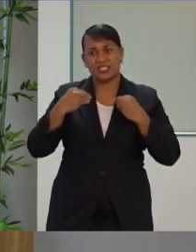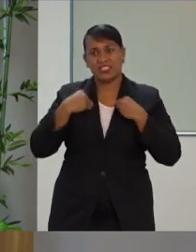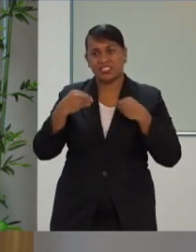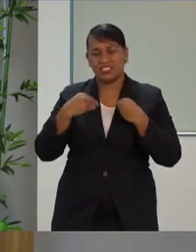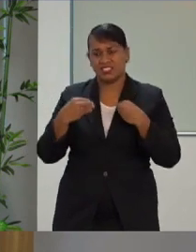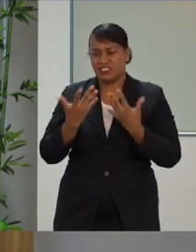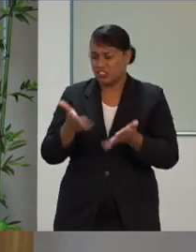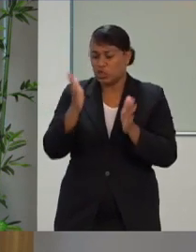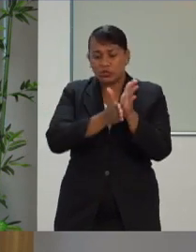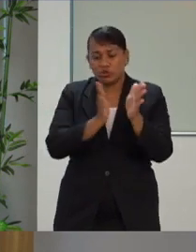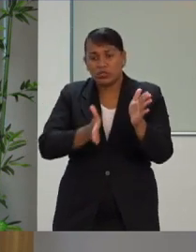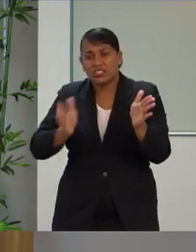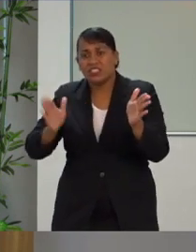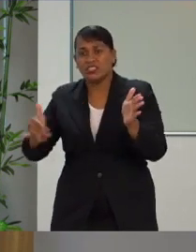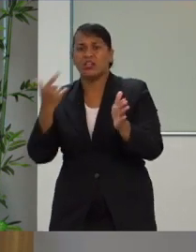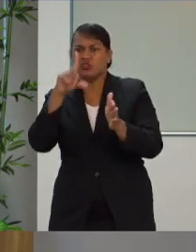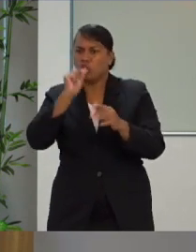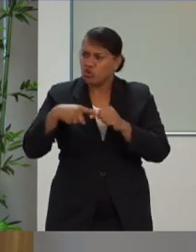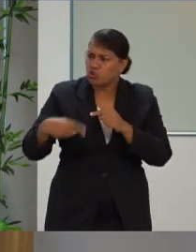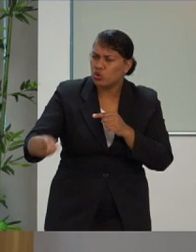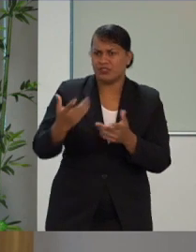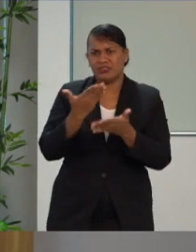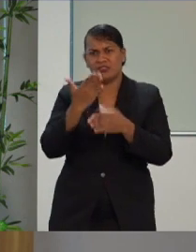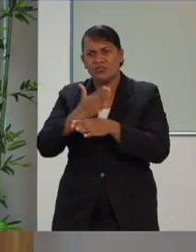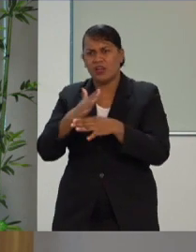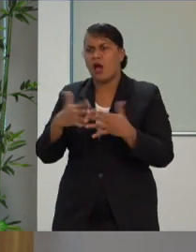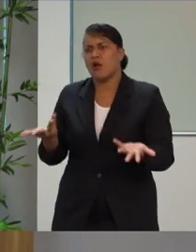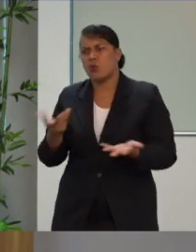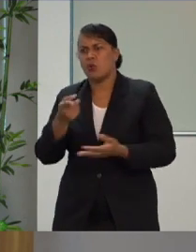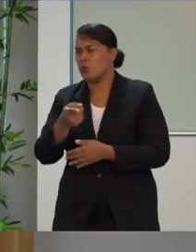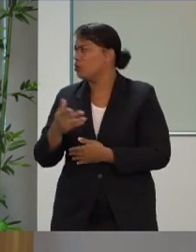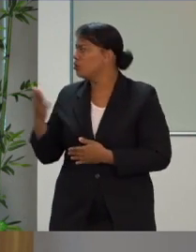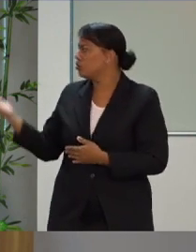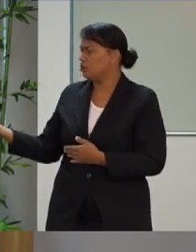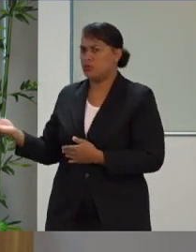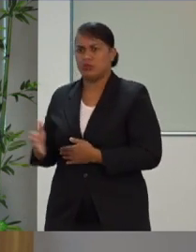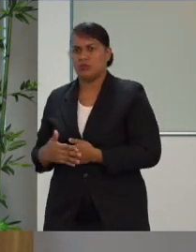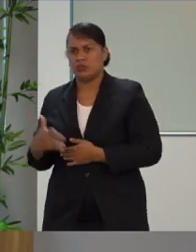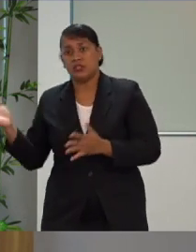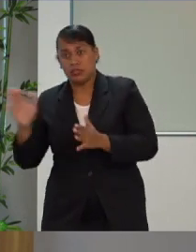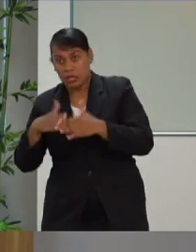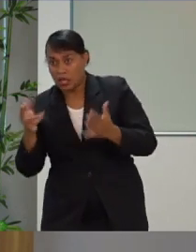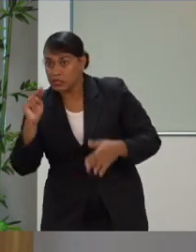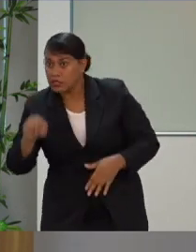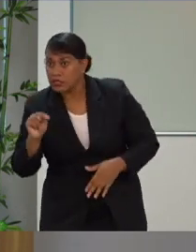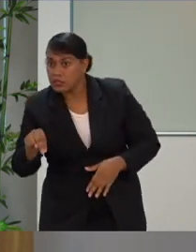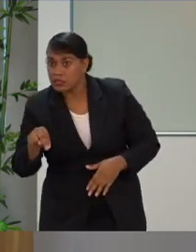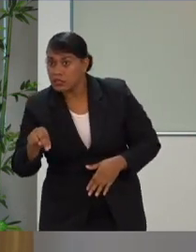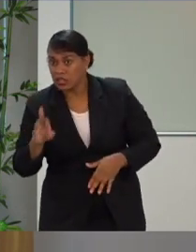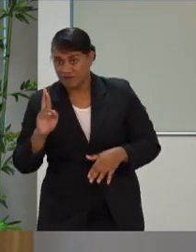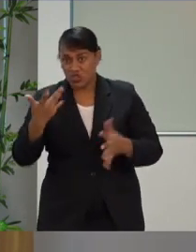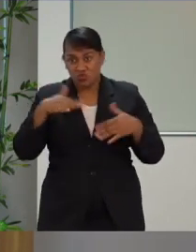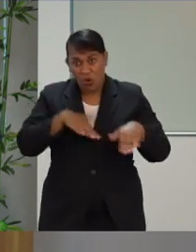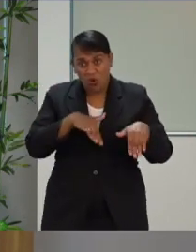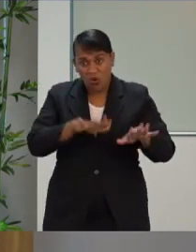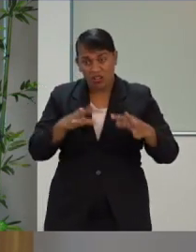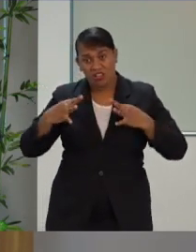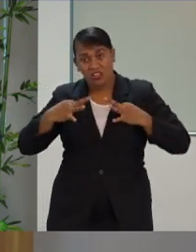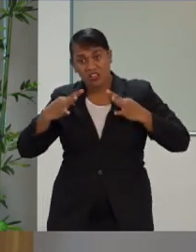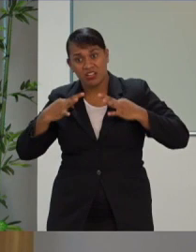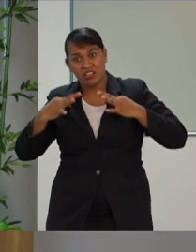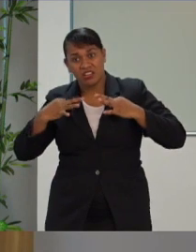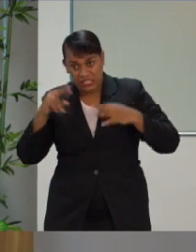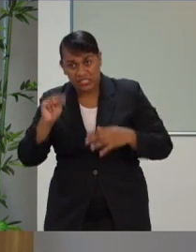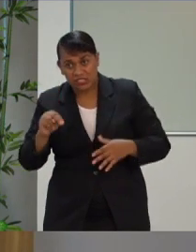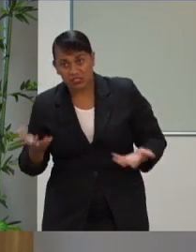during such a time like this? So just how, sorry? How necessary as the government industry? Yeah. Well, yeah, there's a lot of them who actually